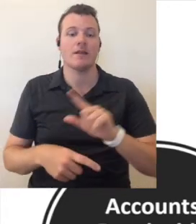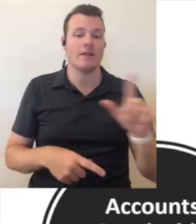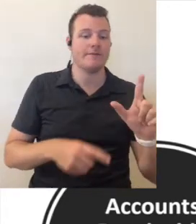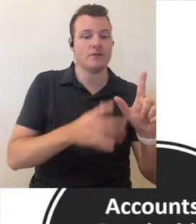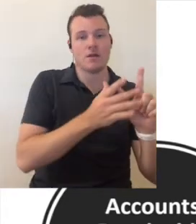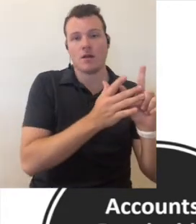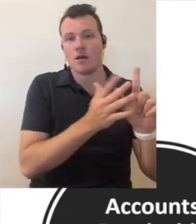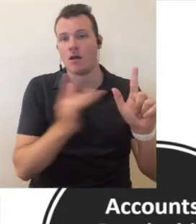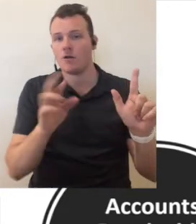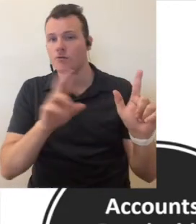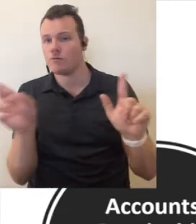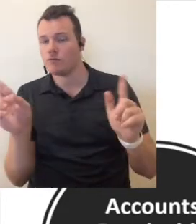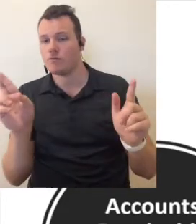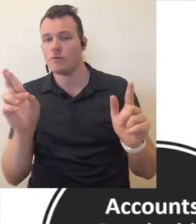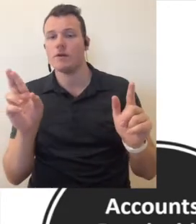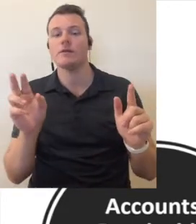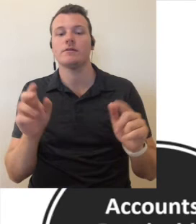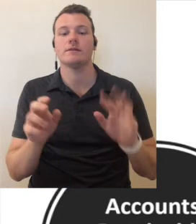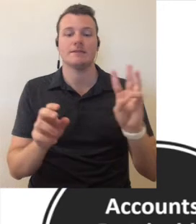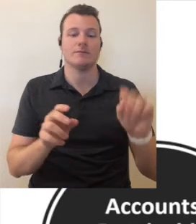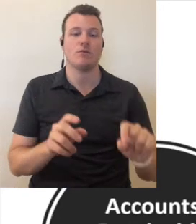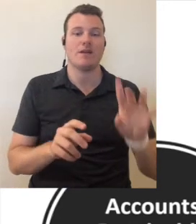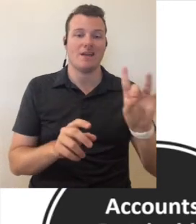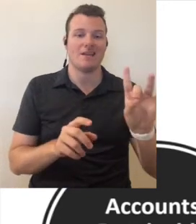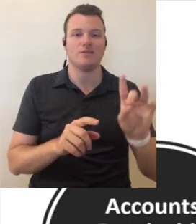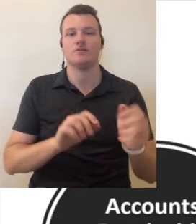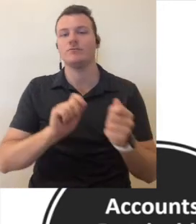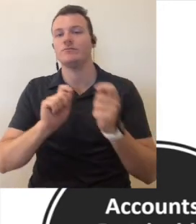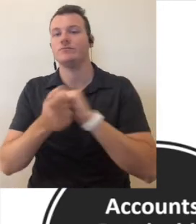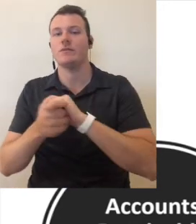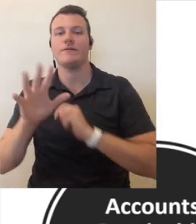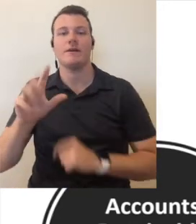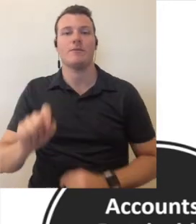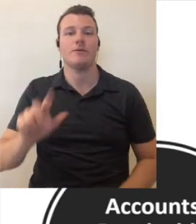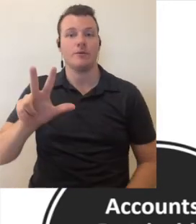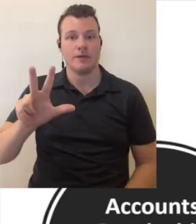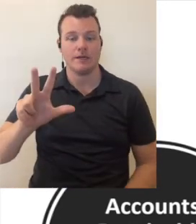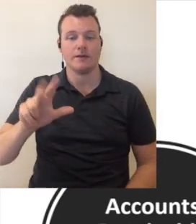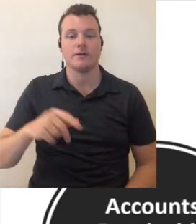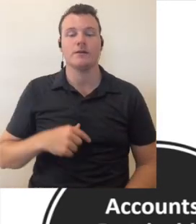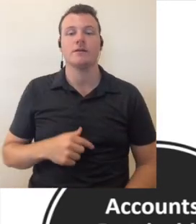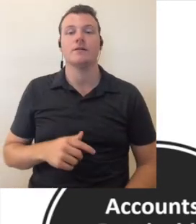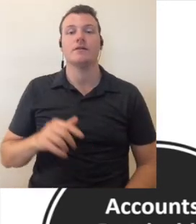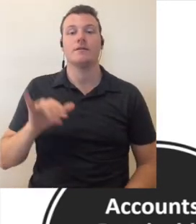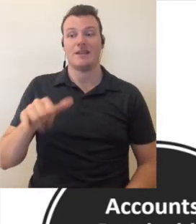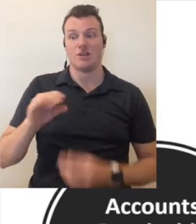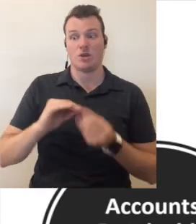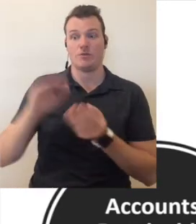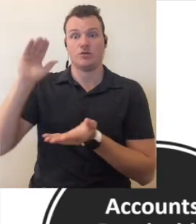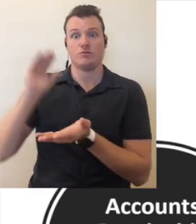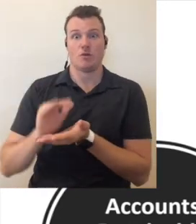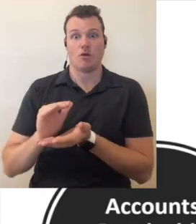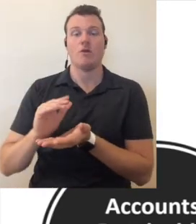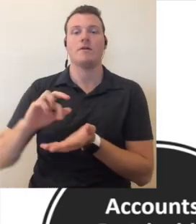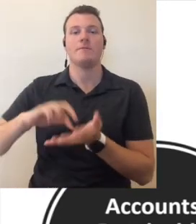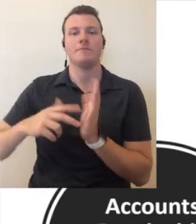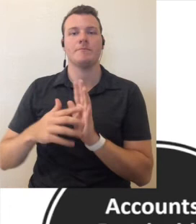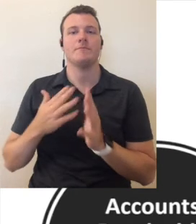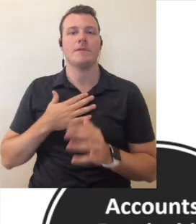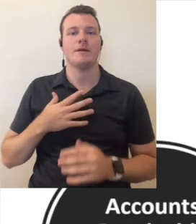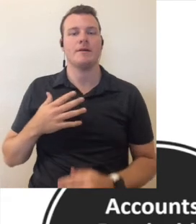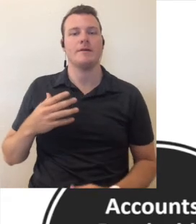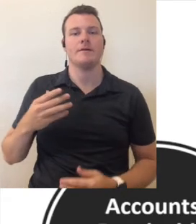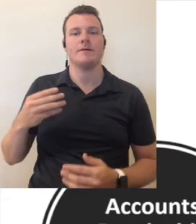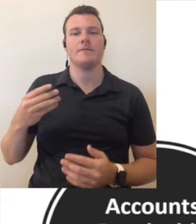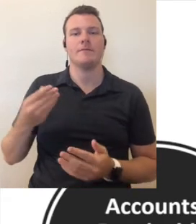values. And what we're starting to see is as we move from the left to the right, we're moving from 6.8 times to